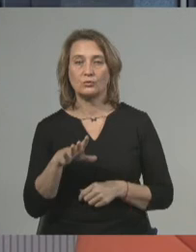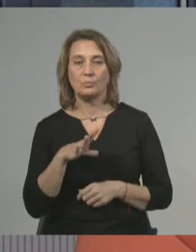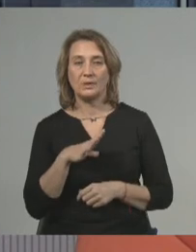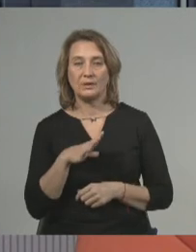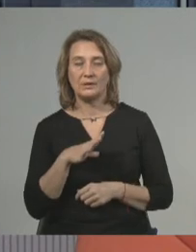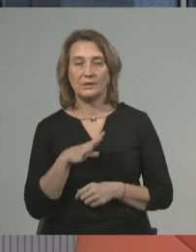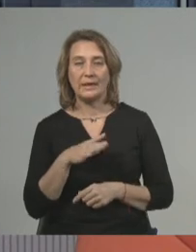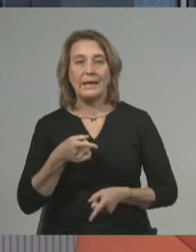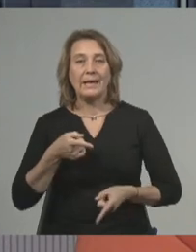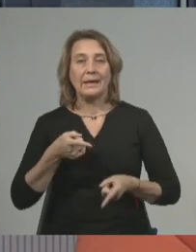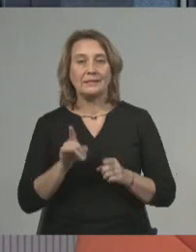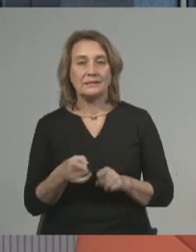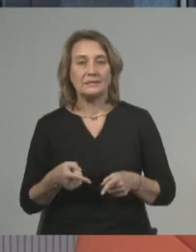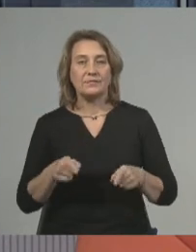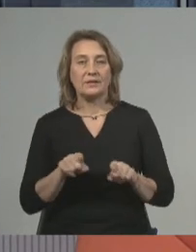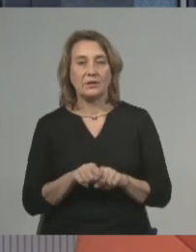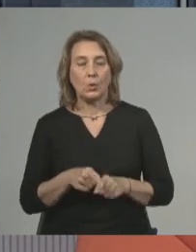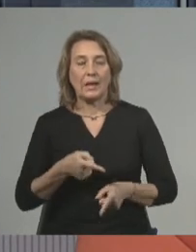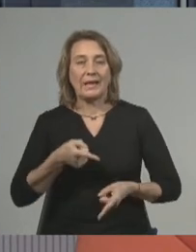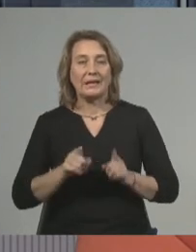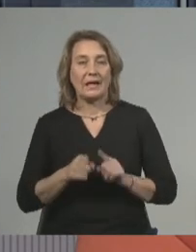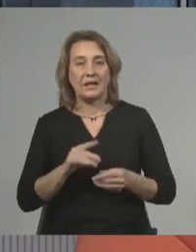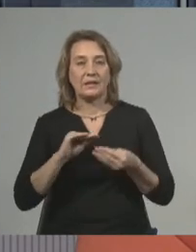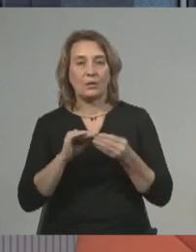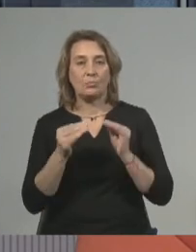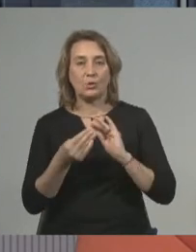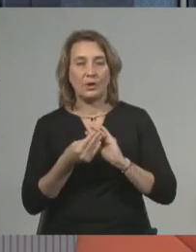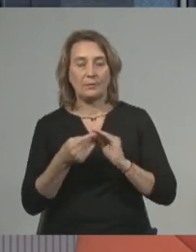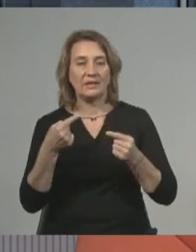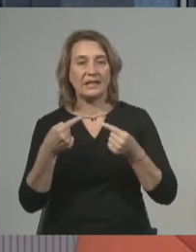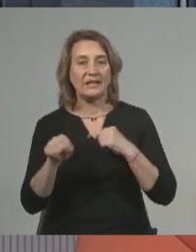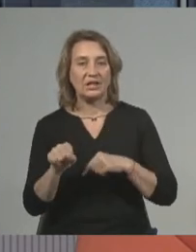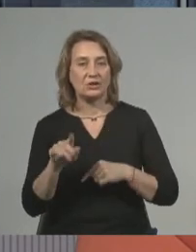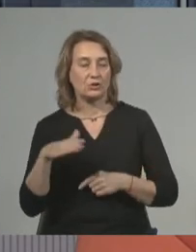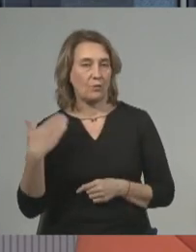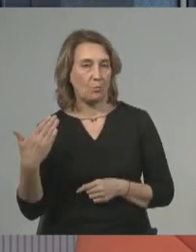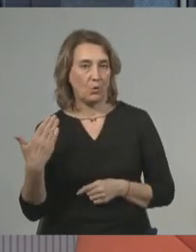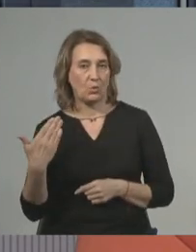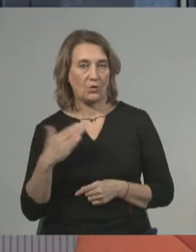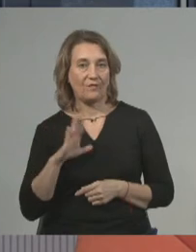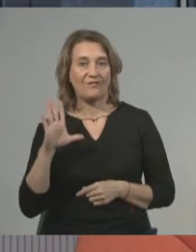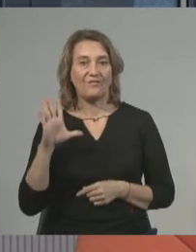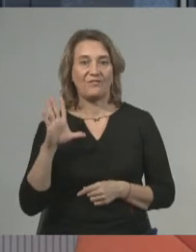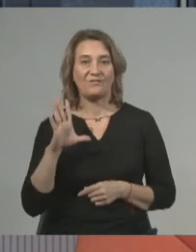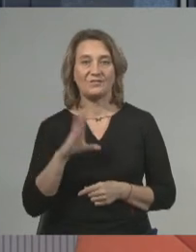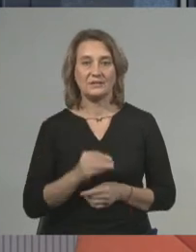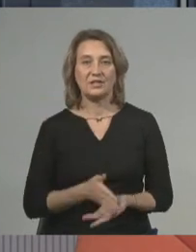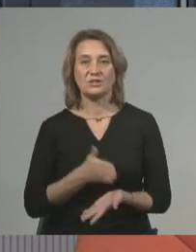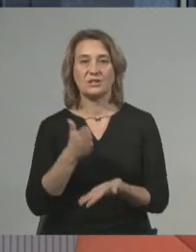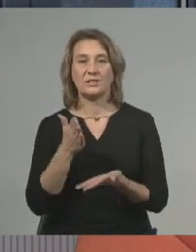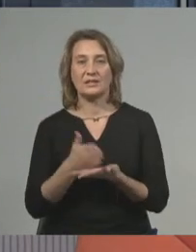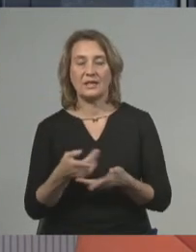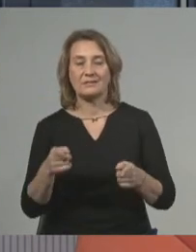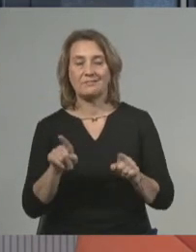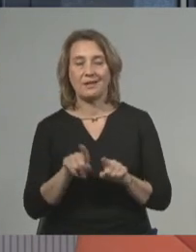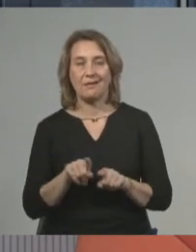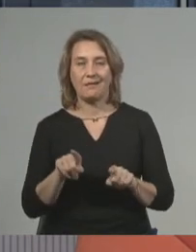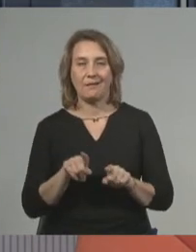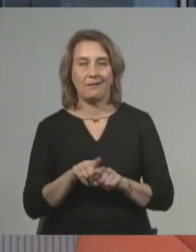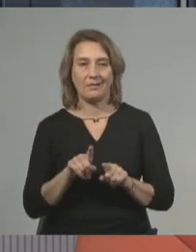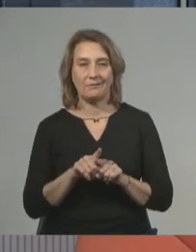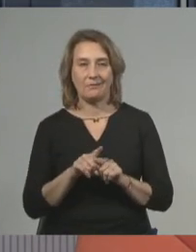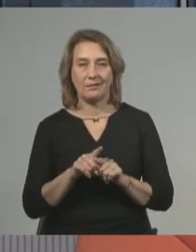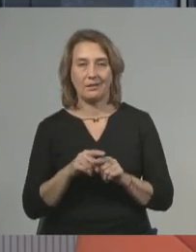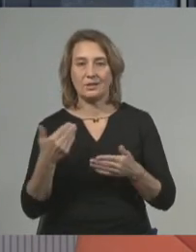so in short the issue there is still very much this tendency to downplay and sometimes even deny that there's a far-right problem in this